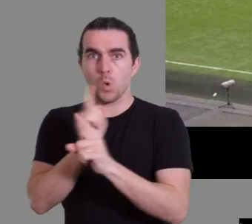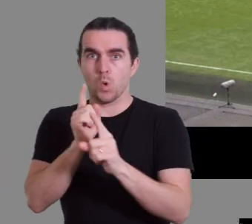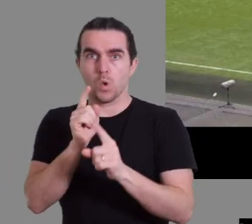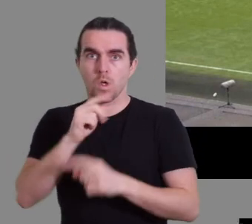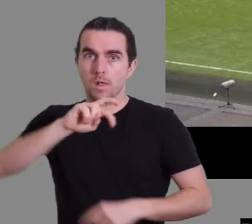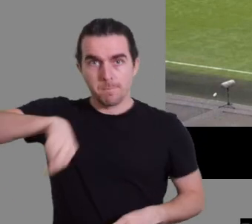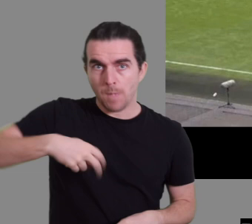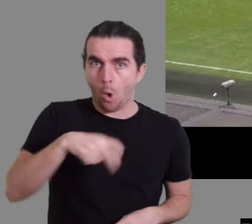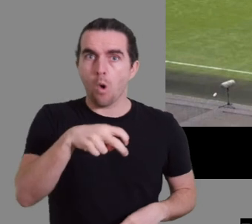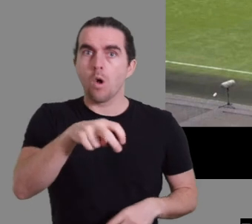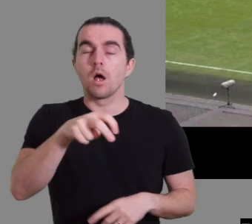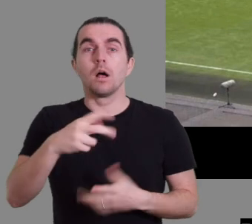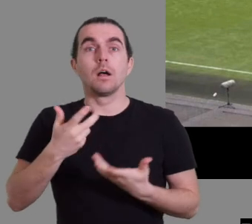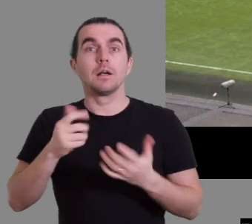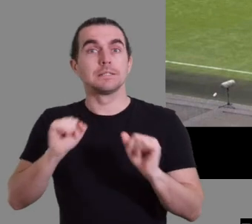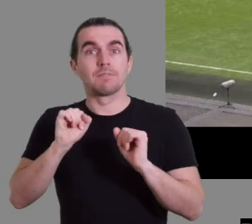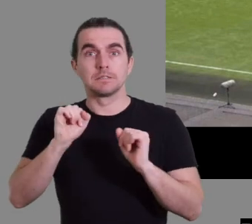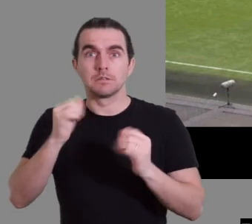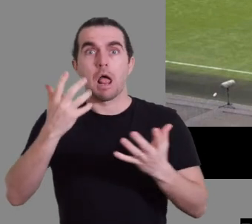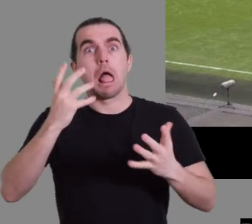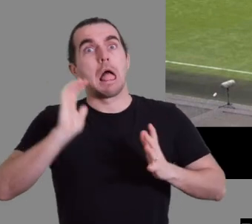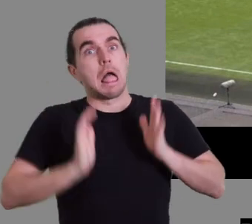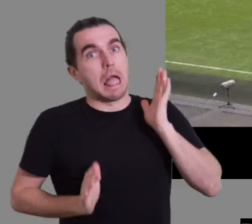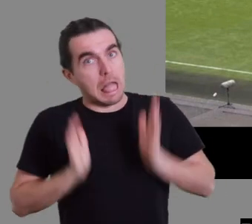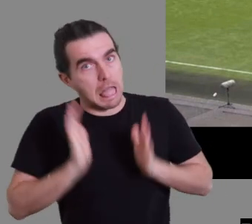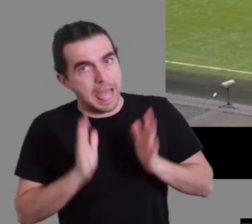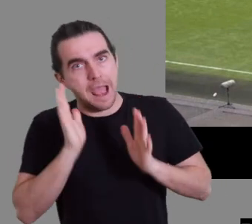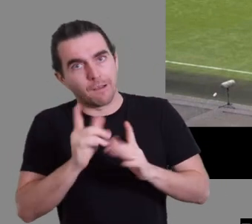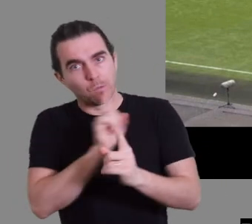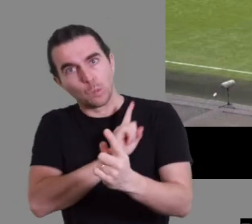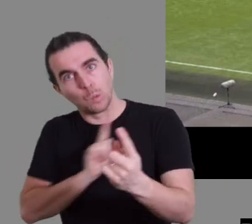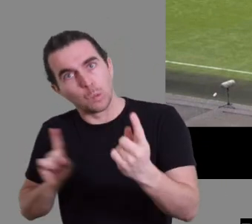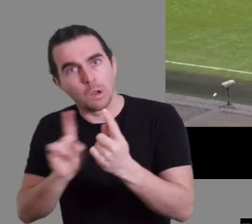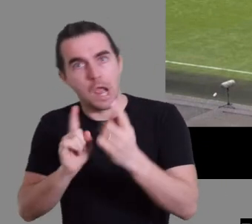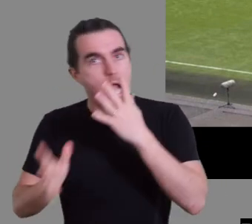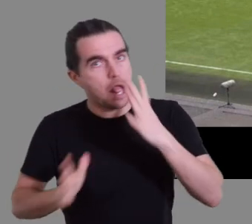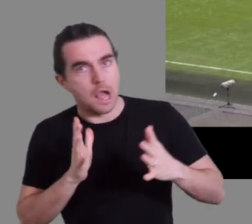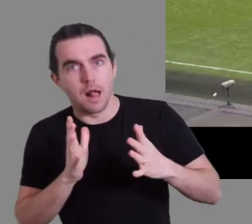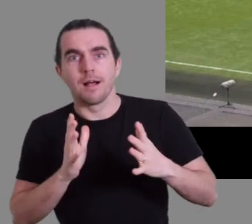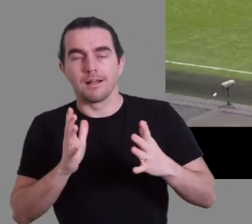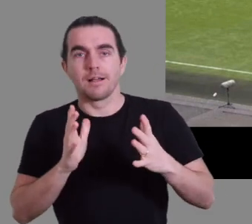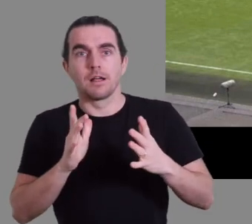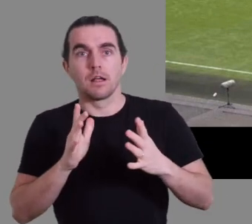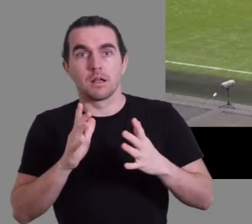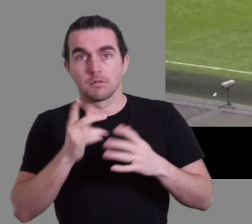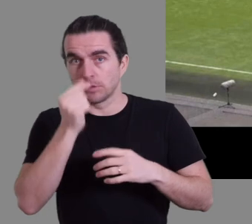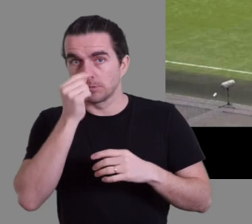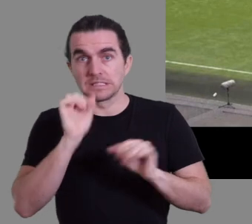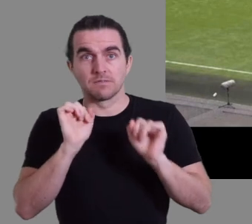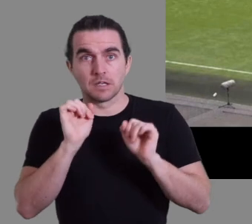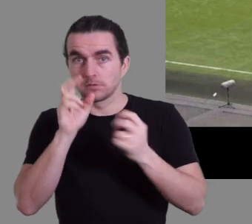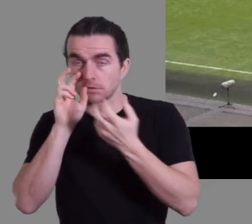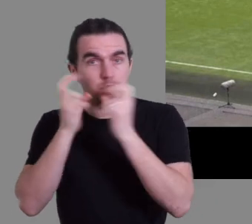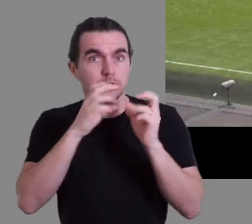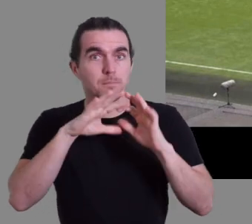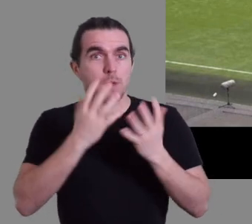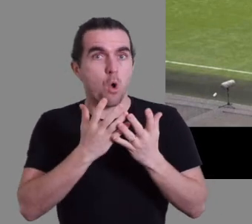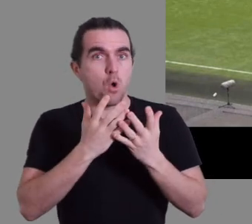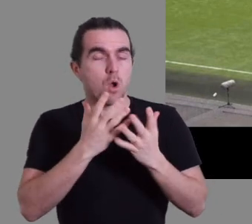near post. But if the defender comes in to cut that off, as the defender looks at the ball, he can now check